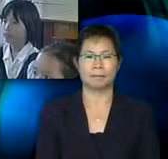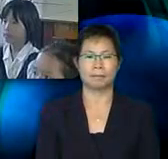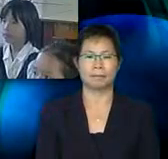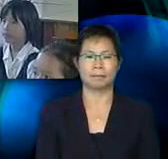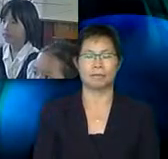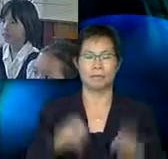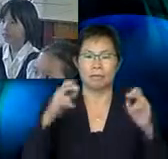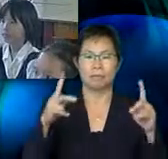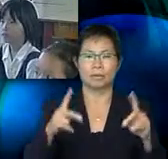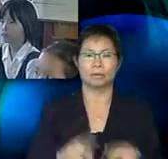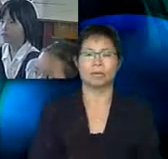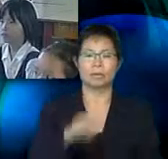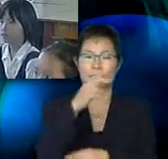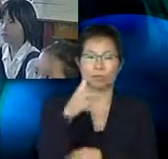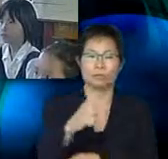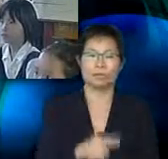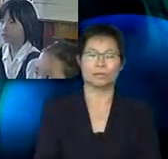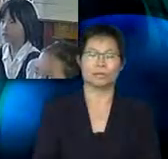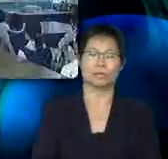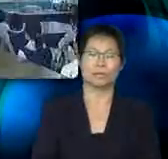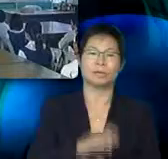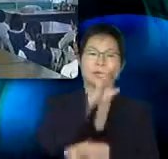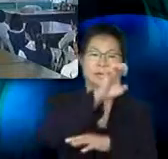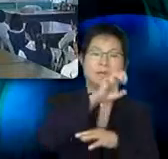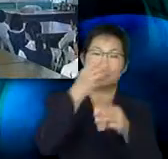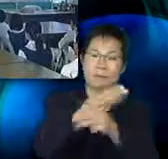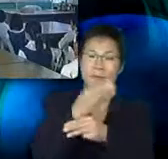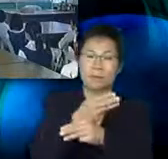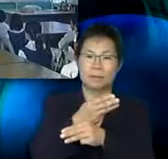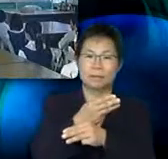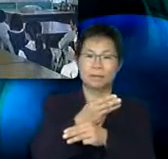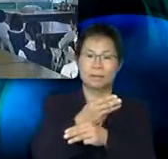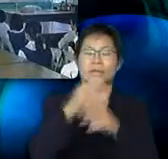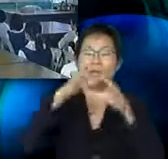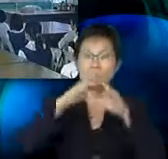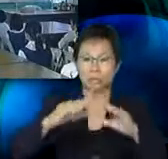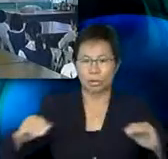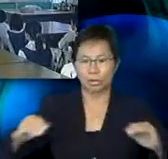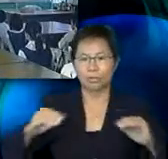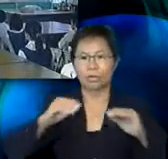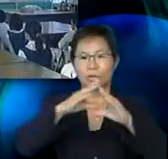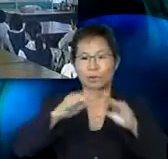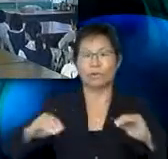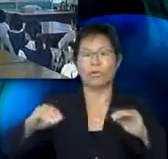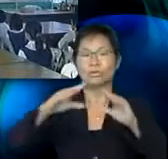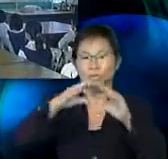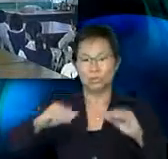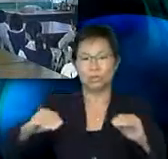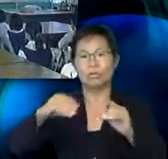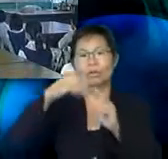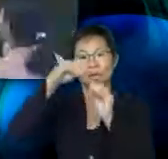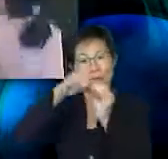Okay. We will use EMaths board to solve the addition problems.